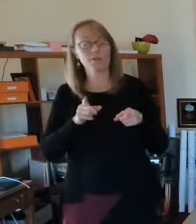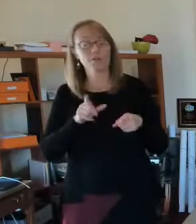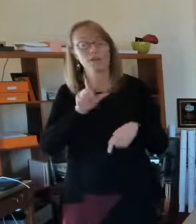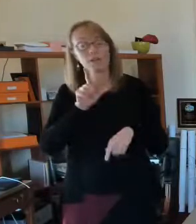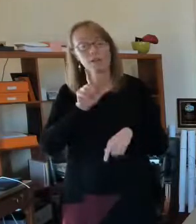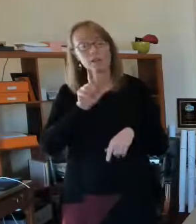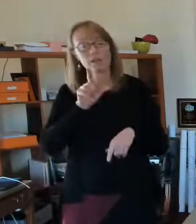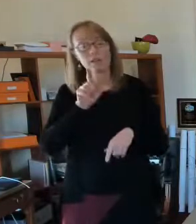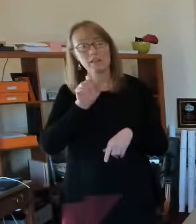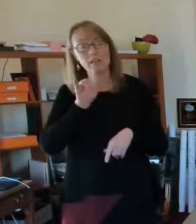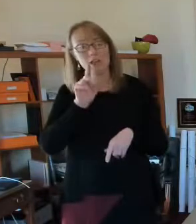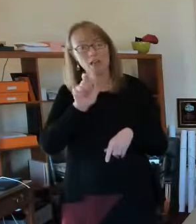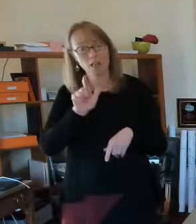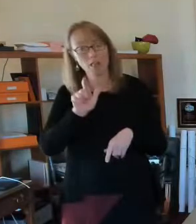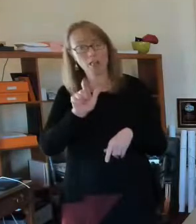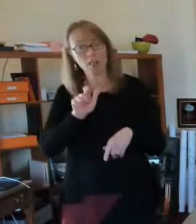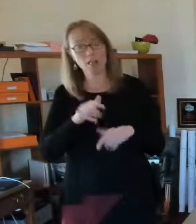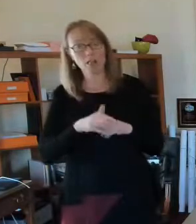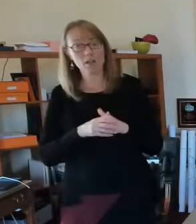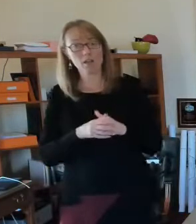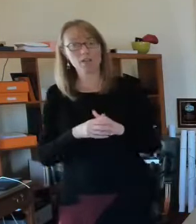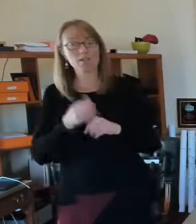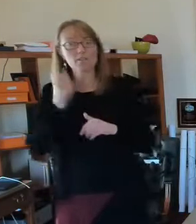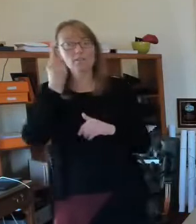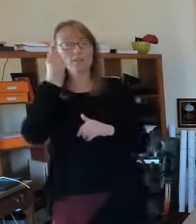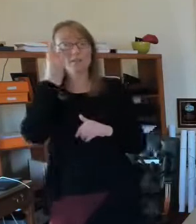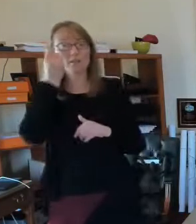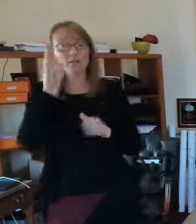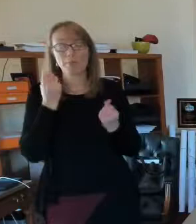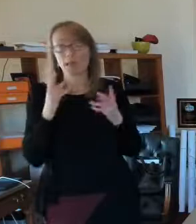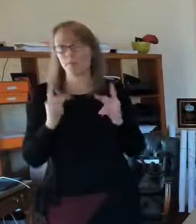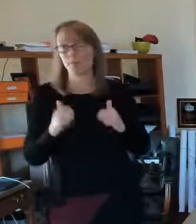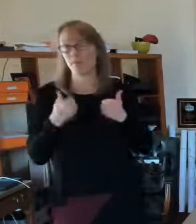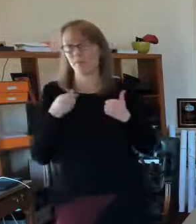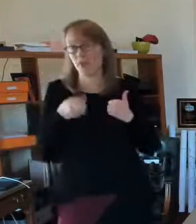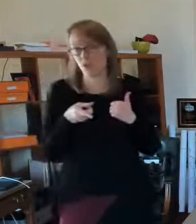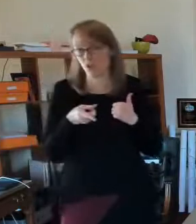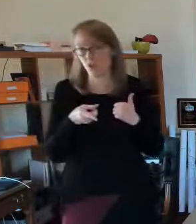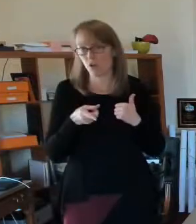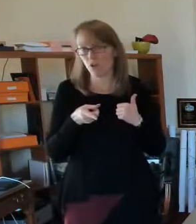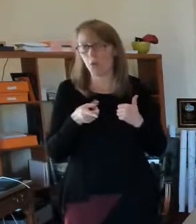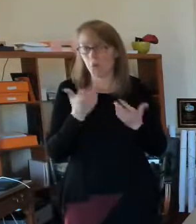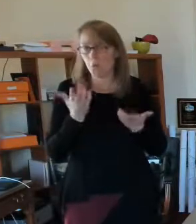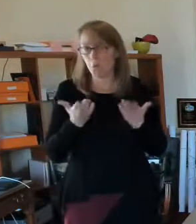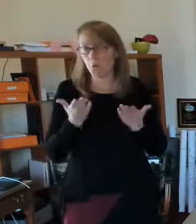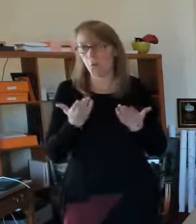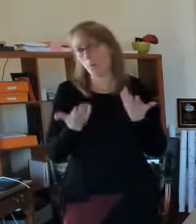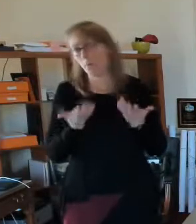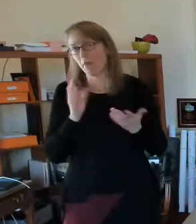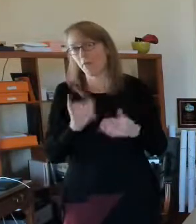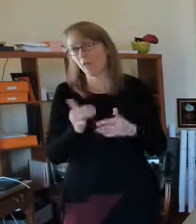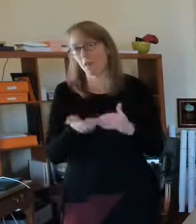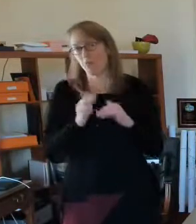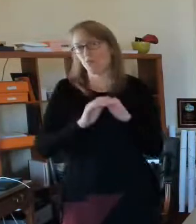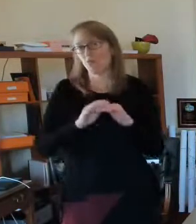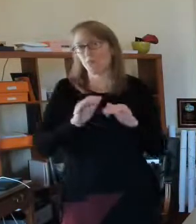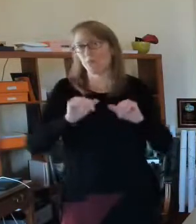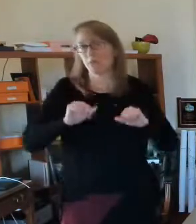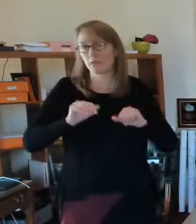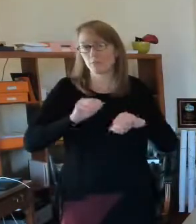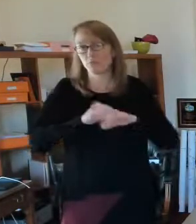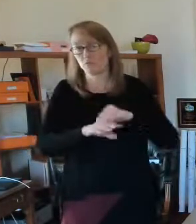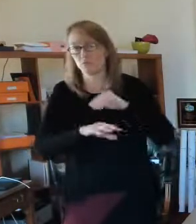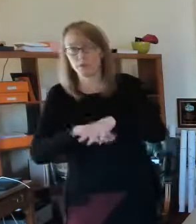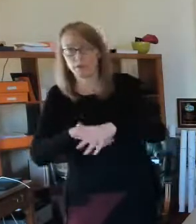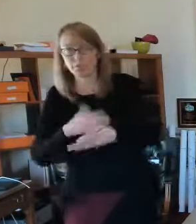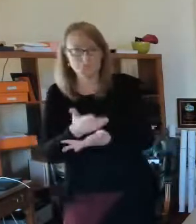some reasons for that. Of course, those are densely populated areas, but and so that has something to do with it. But also